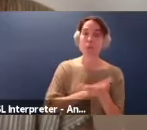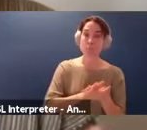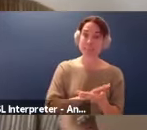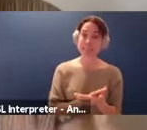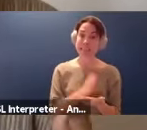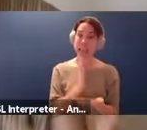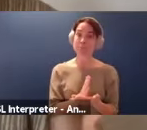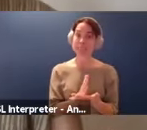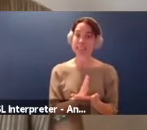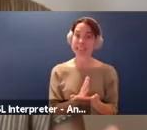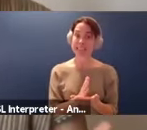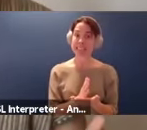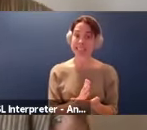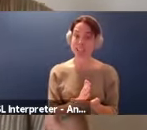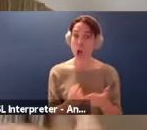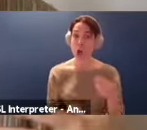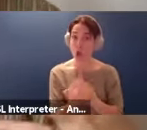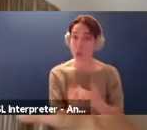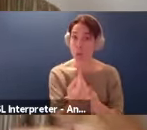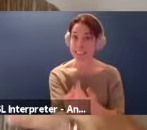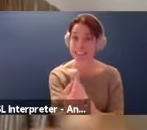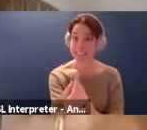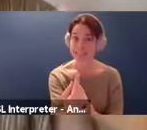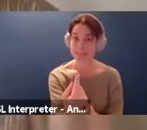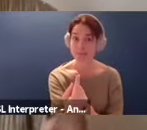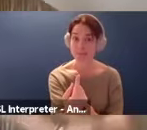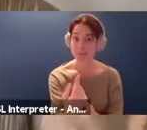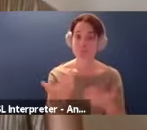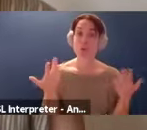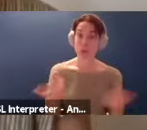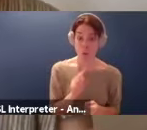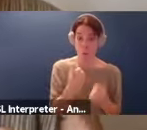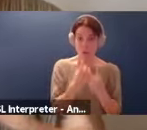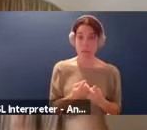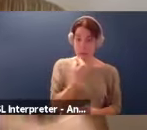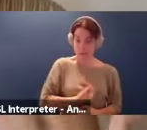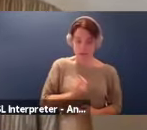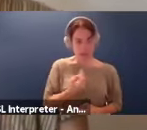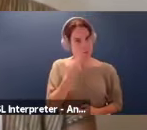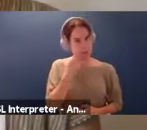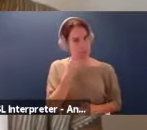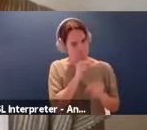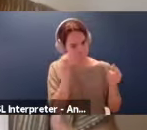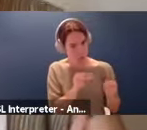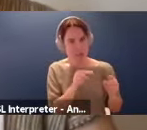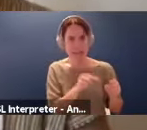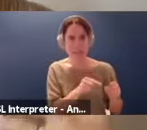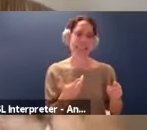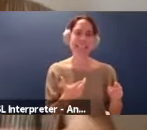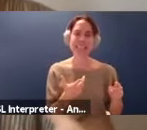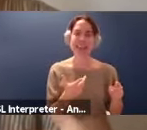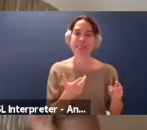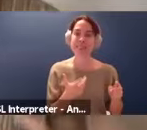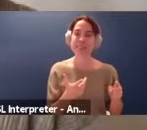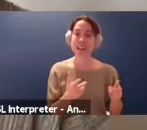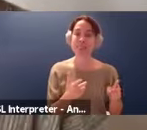example that i'm looking at in particular right now is in in participating in dominant white culture it replicates itself and what it means is that